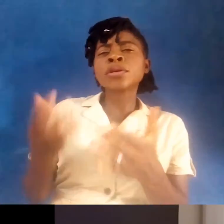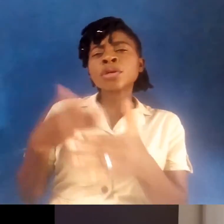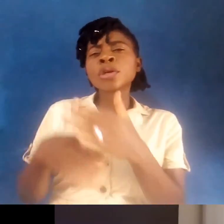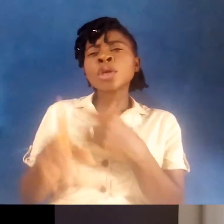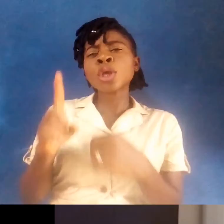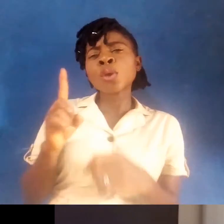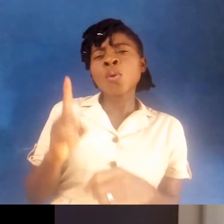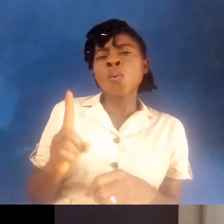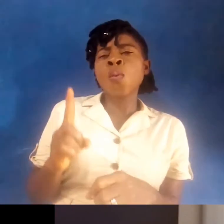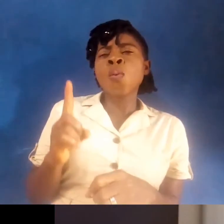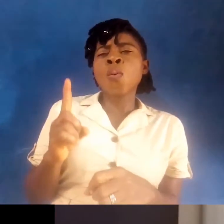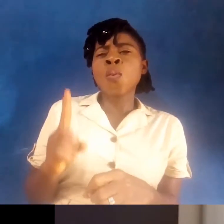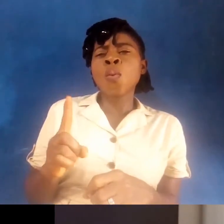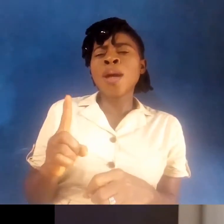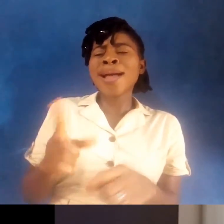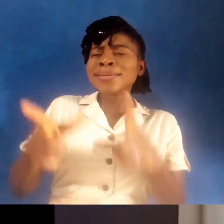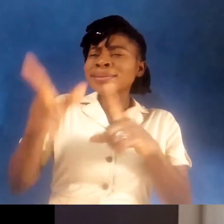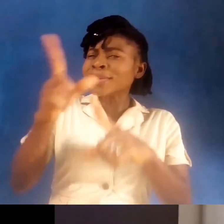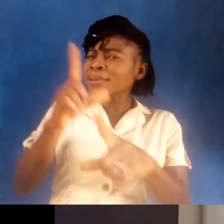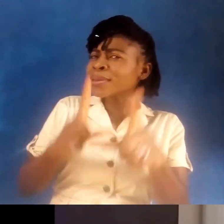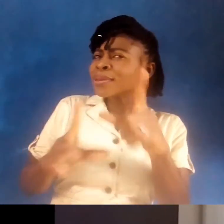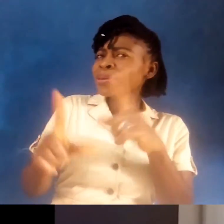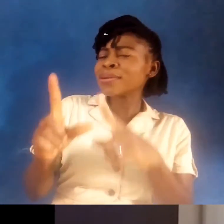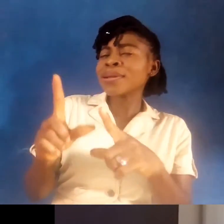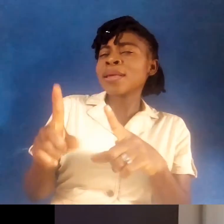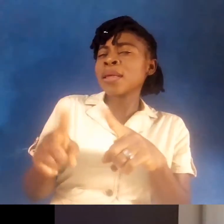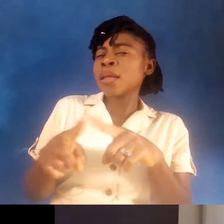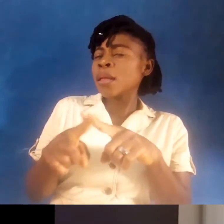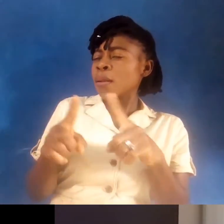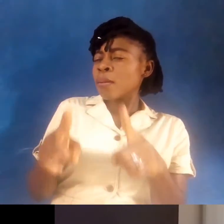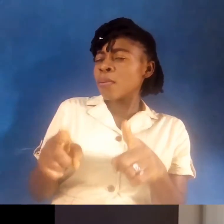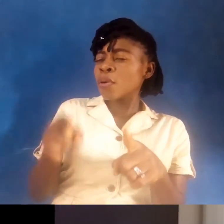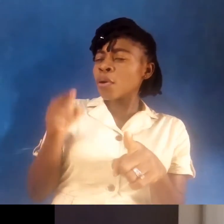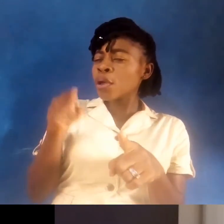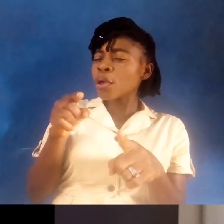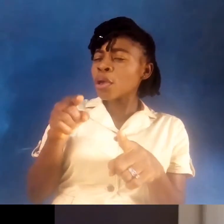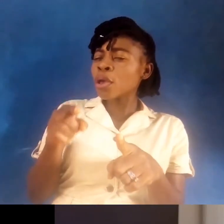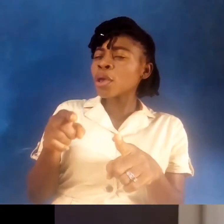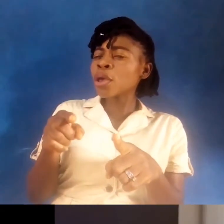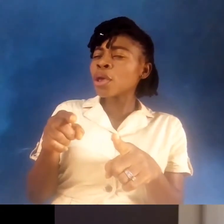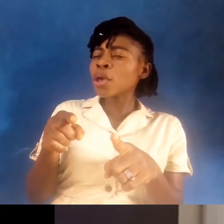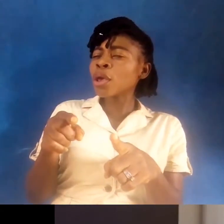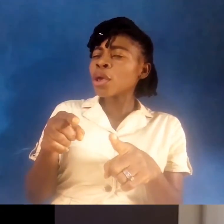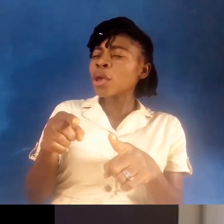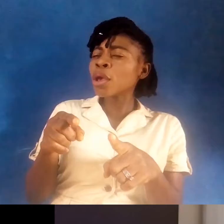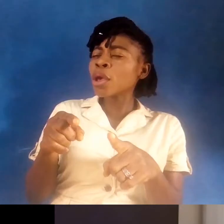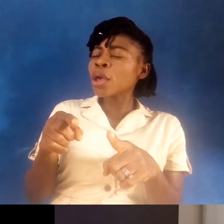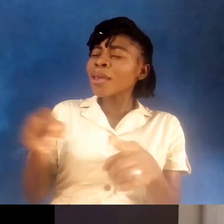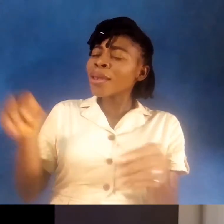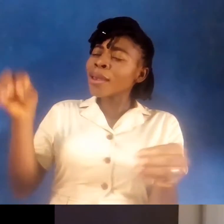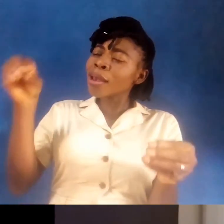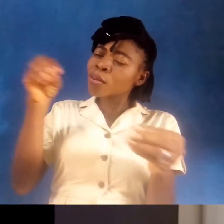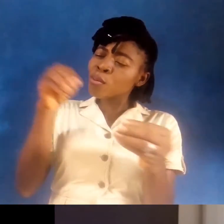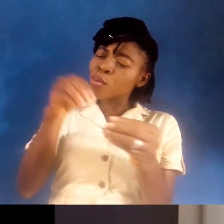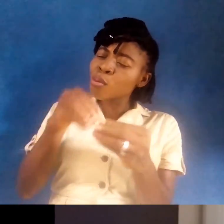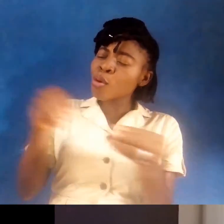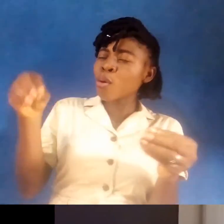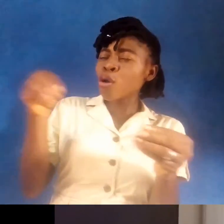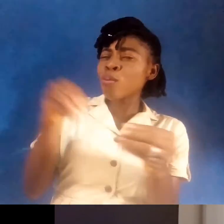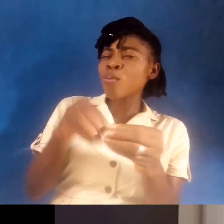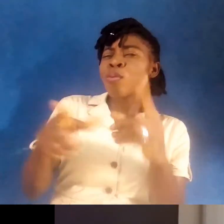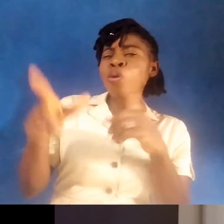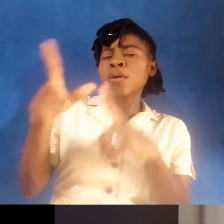should end in one timing but he extends it to